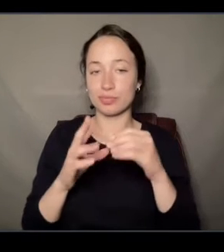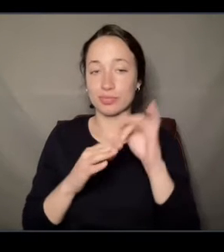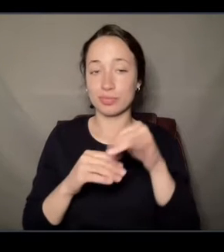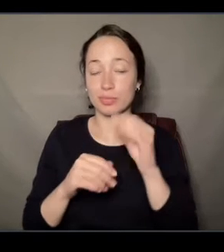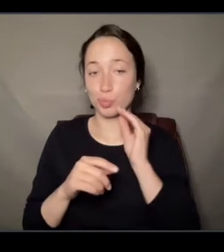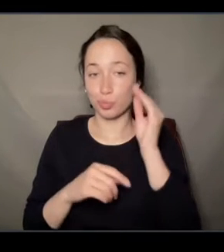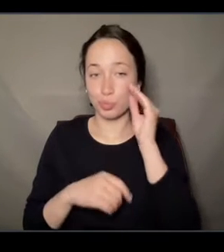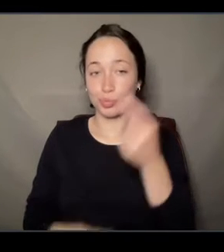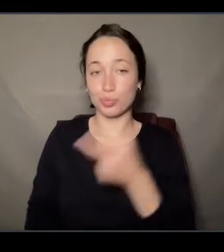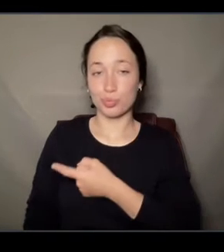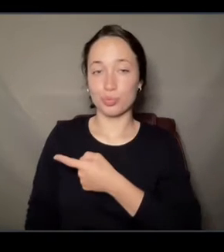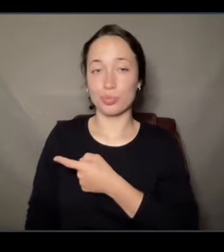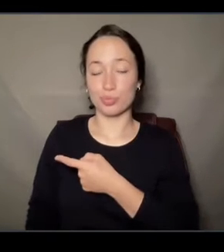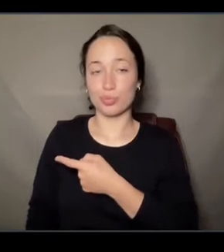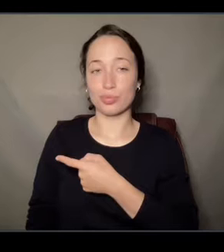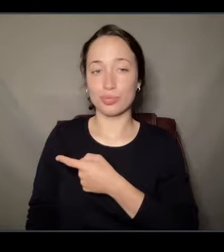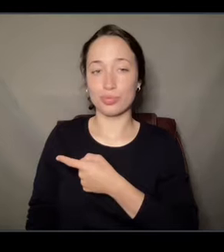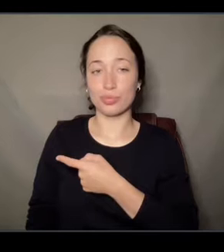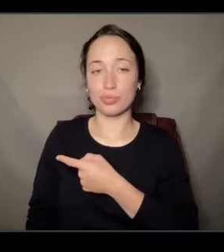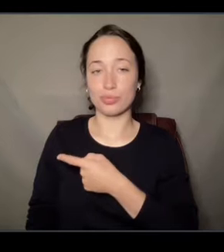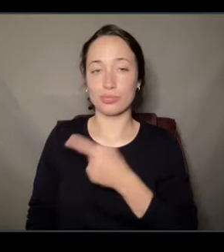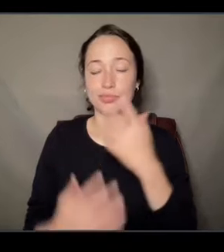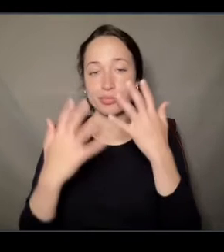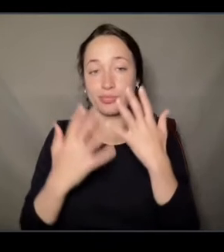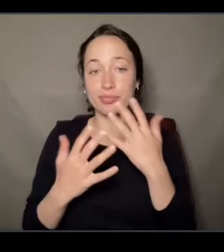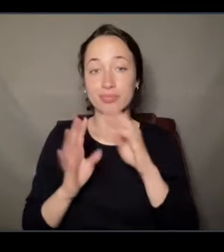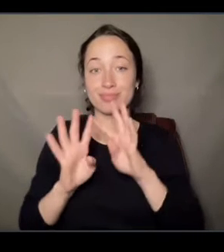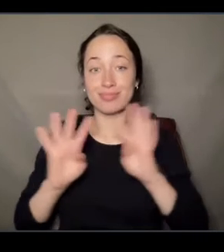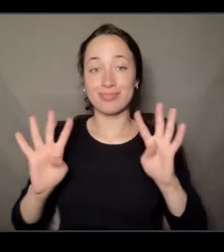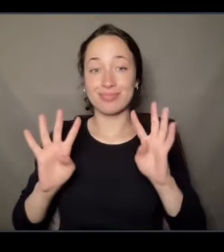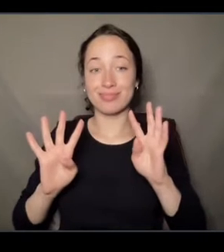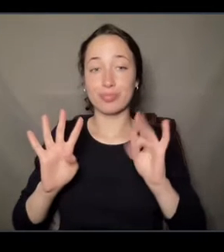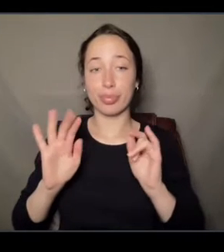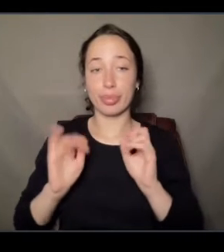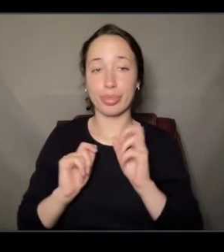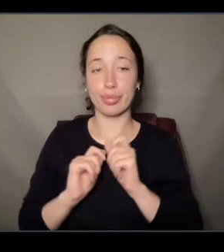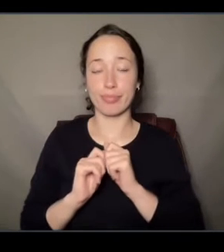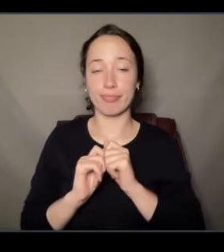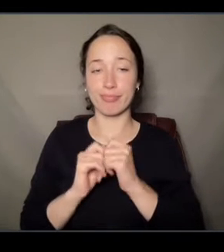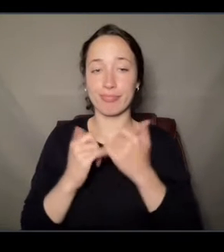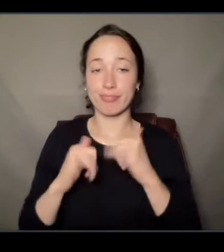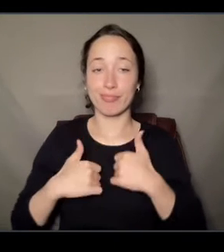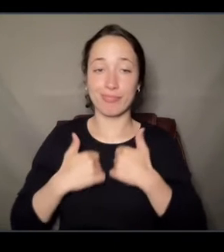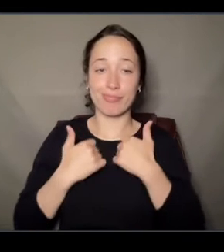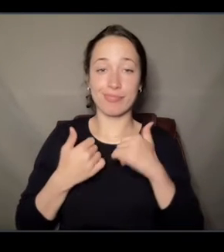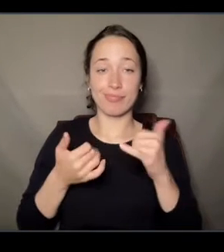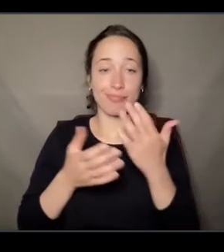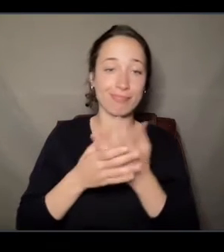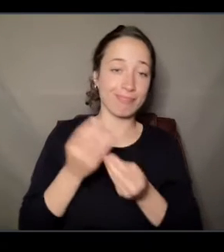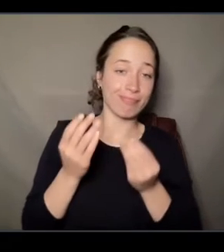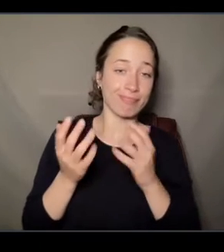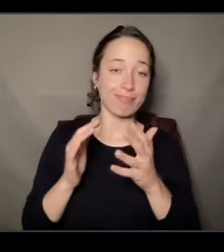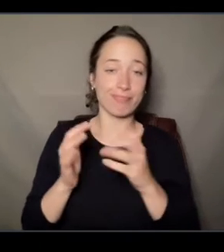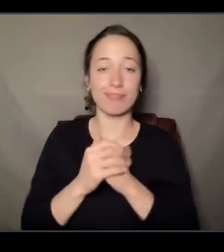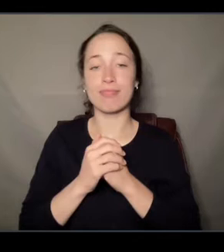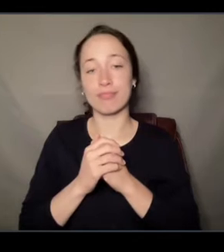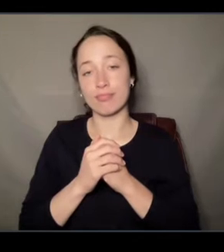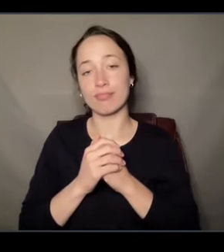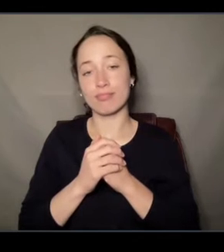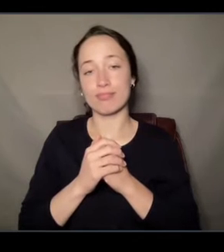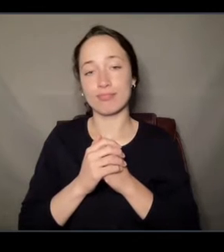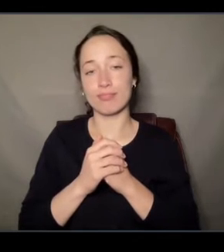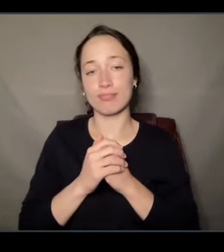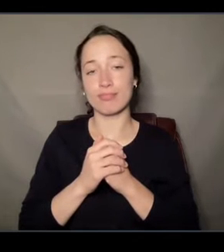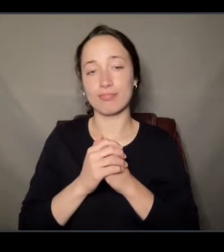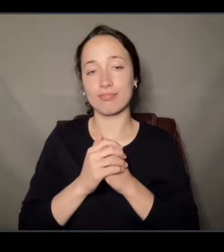relatives in that ancestral home. And sadly, only a few of us are still living